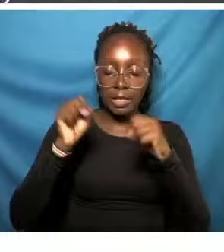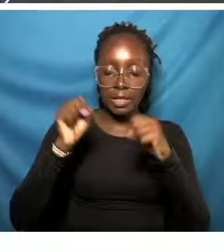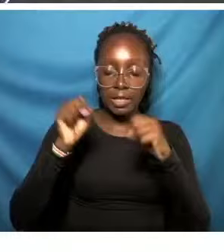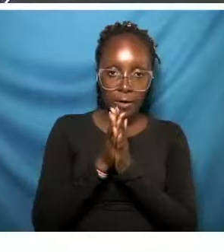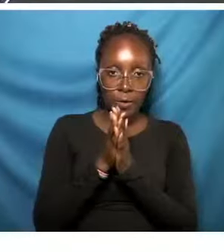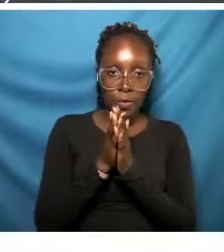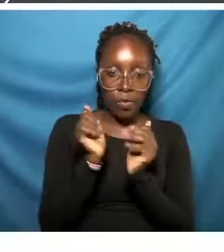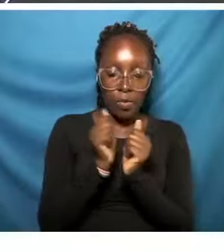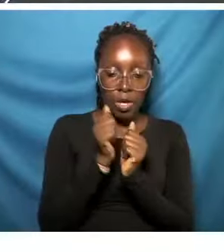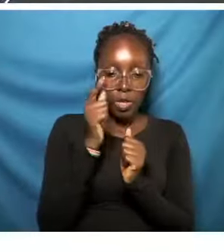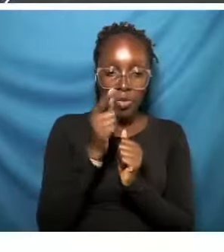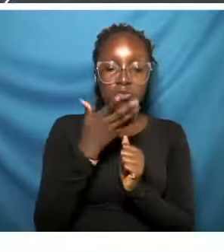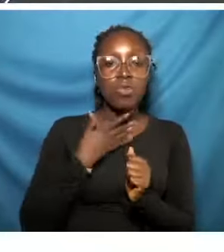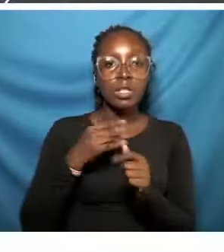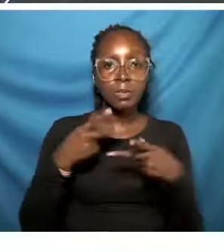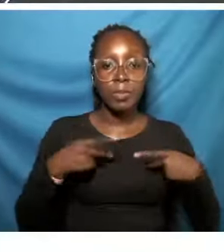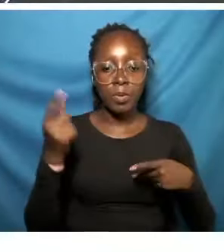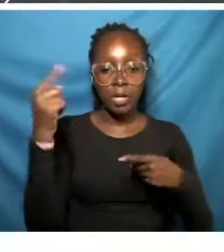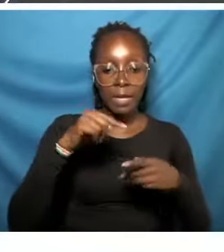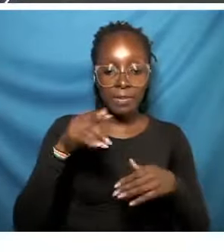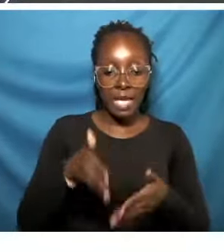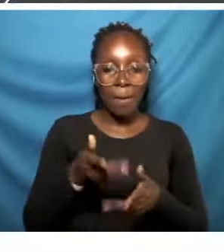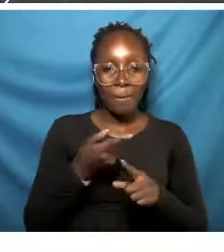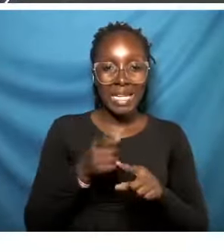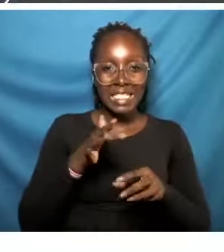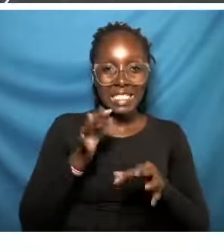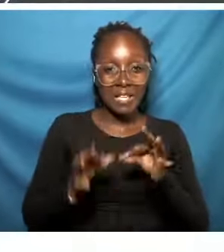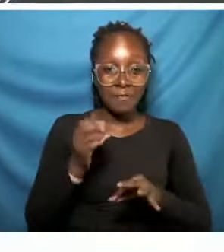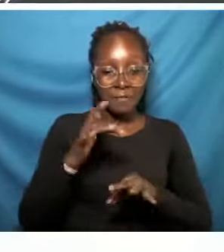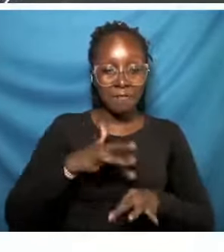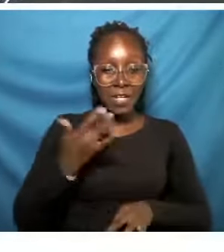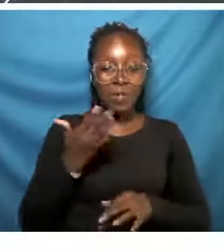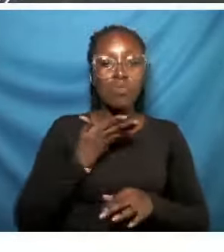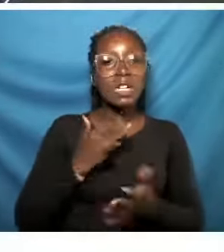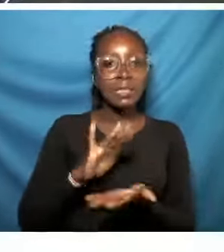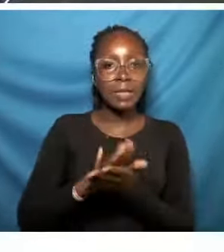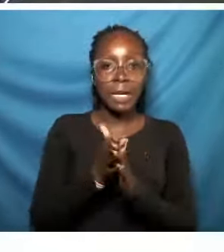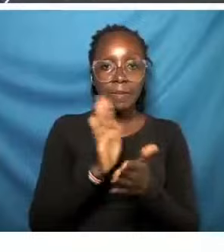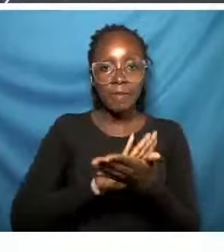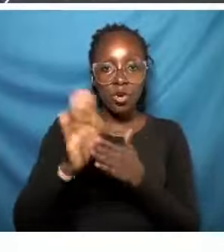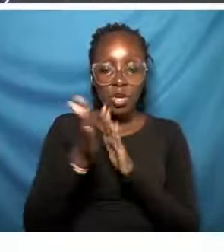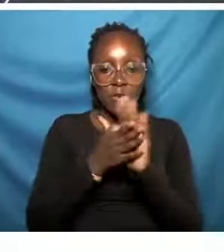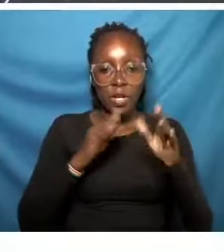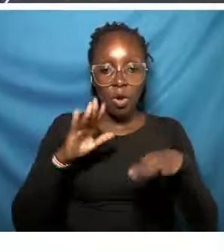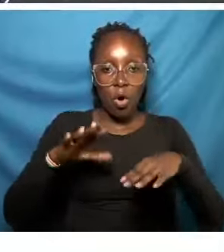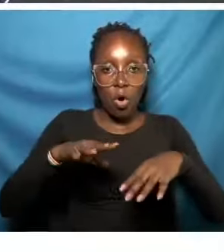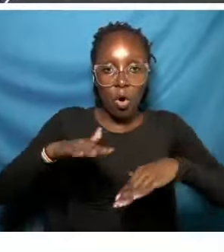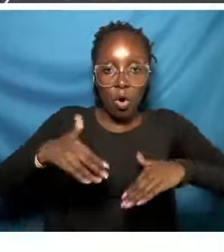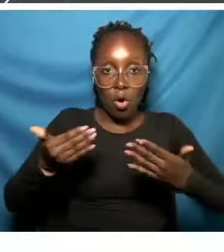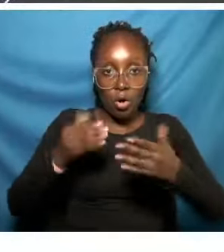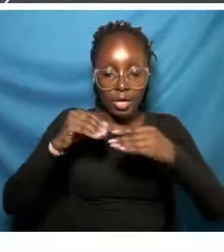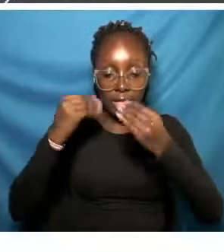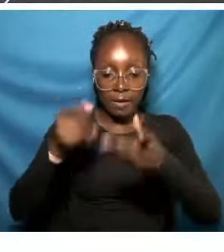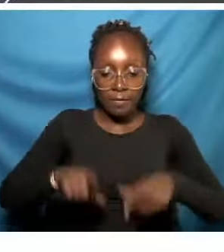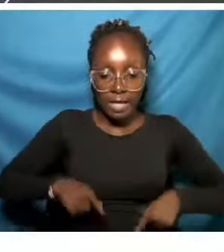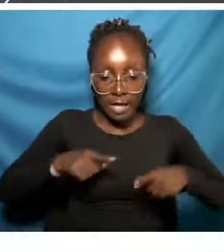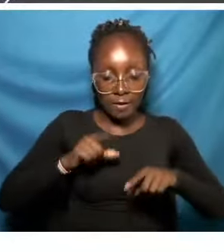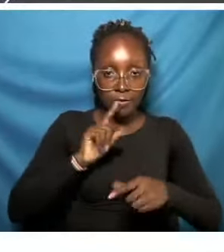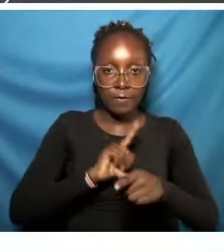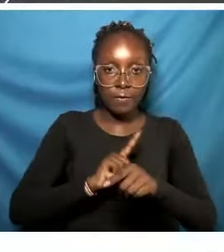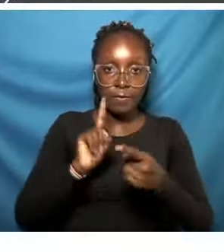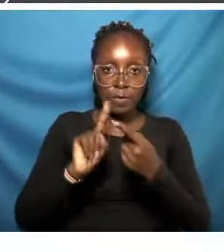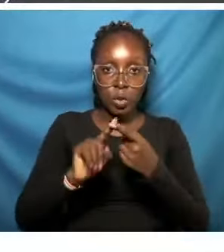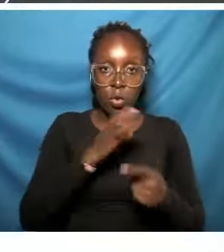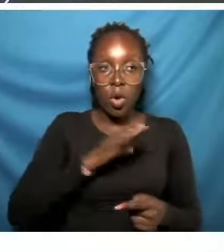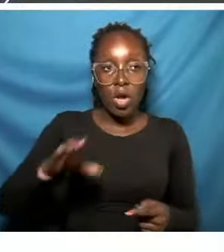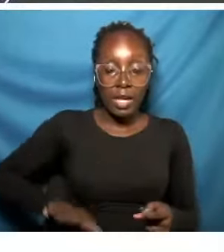here. But if you feel you want to be forgiven, if you feel you want to give your life to Christ, as we end this service, you'll come here. I'll be present with